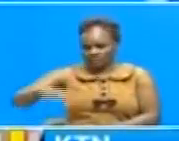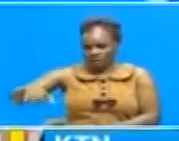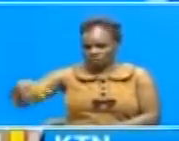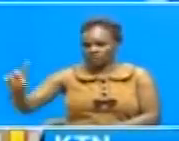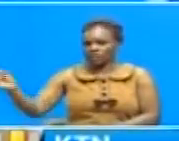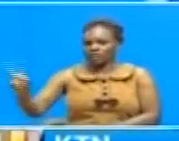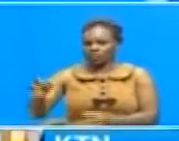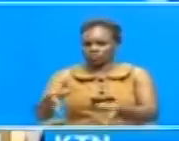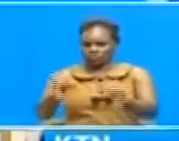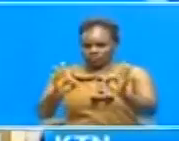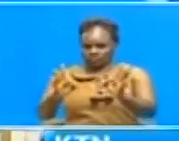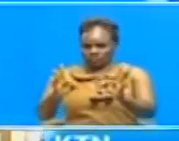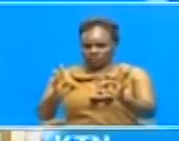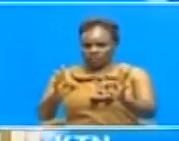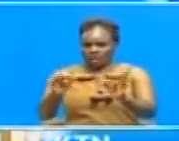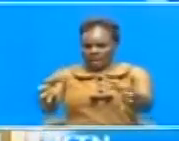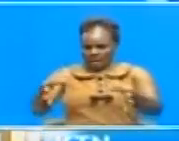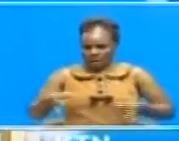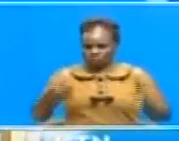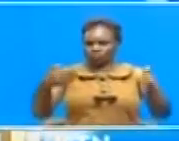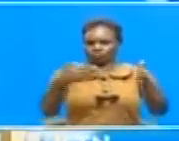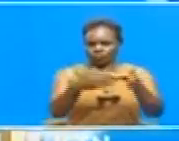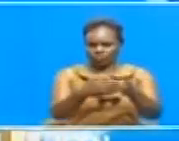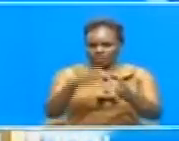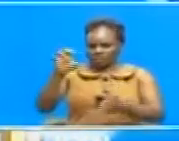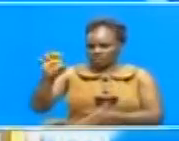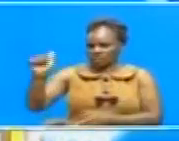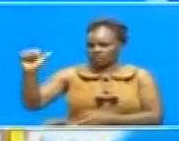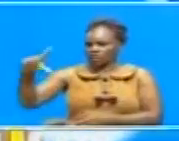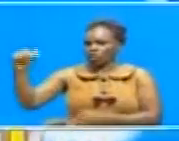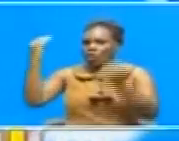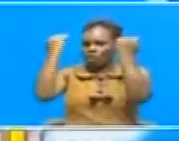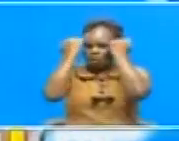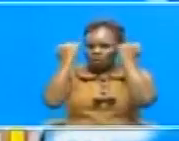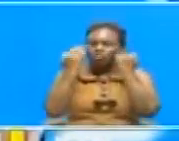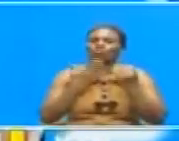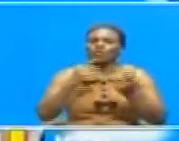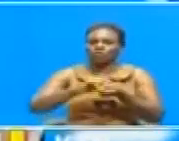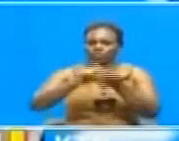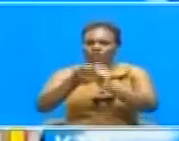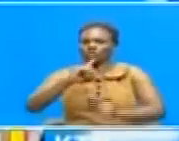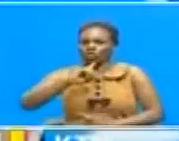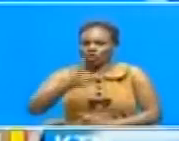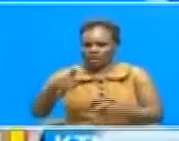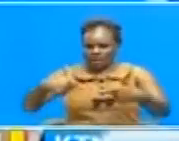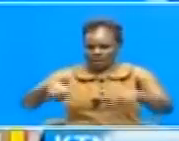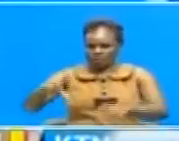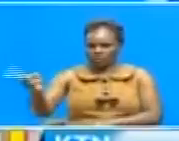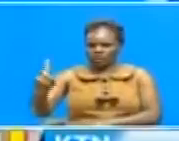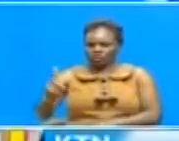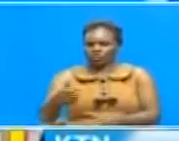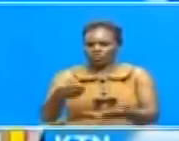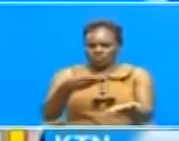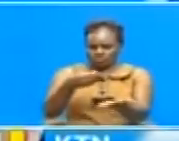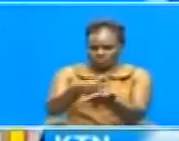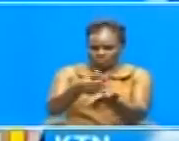County official Jimmy Kiamba frozen. The EACC has gone to court seeking a reversal of the orders that allowed the Nairobi Chief